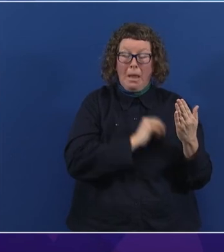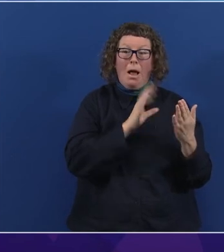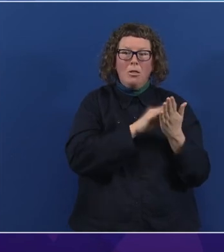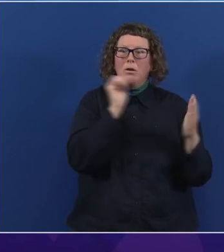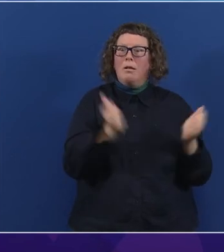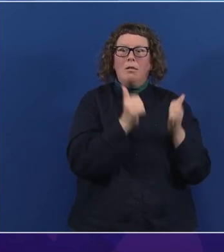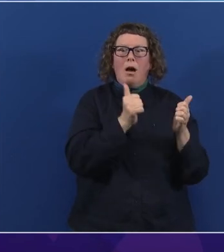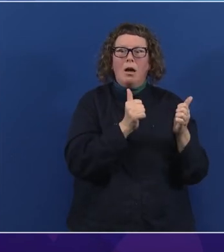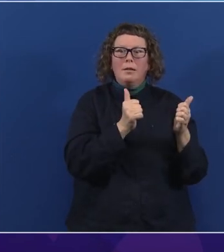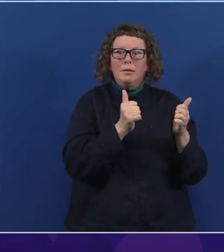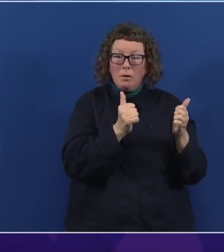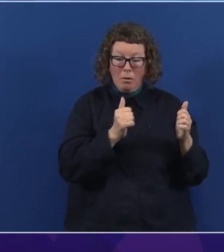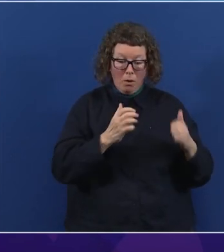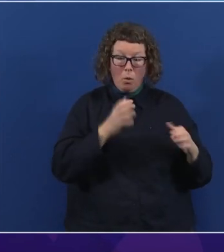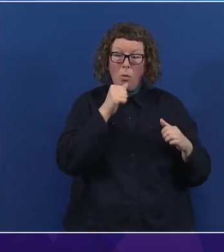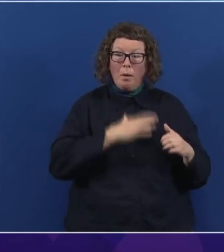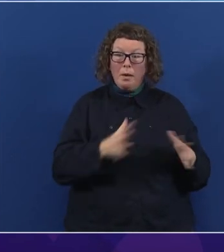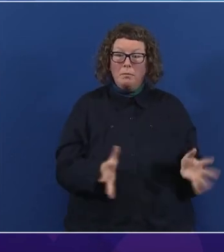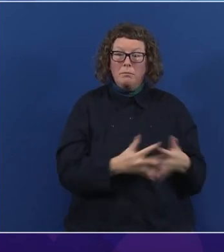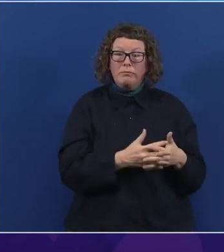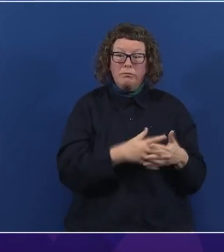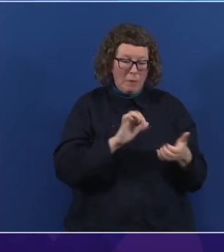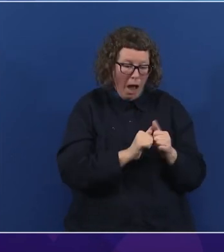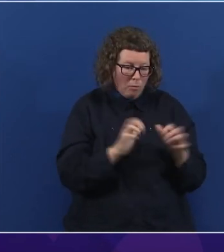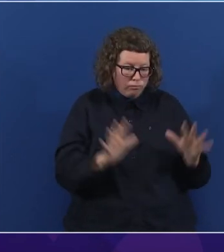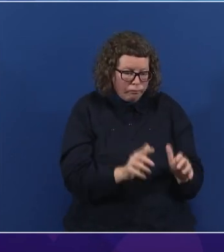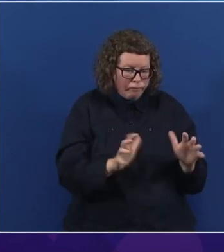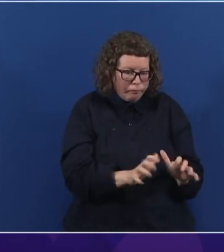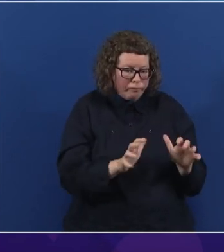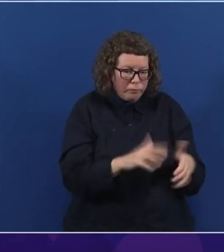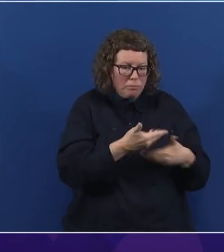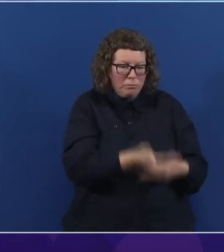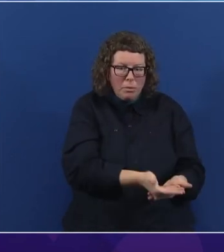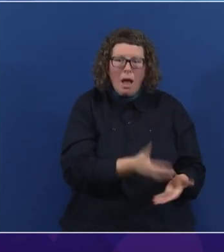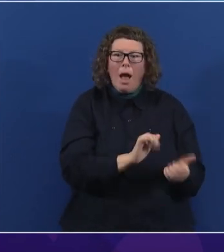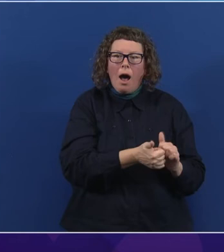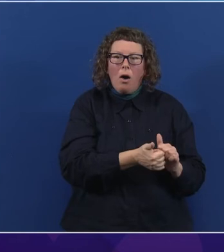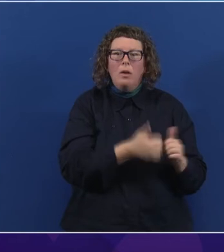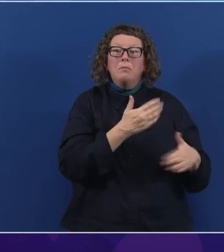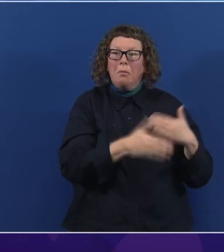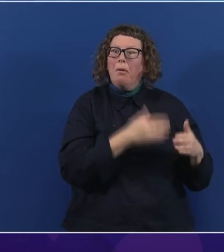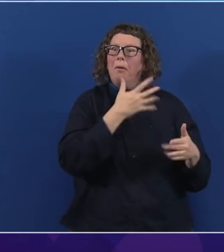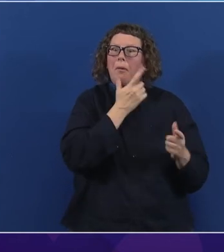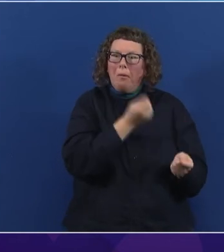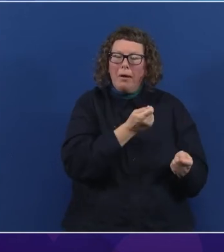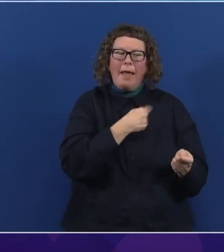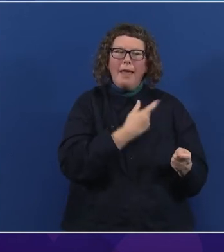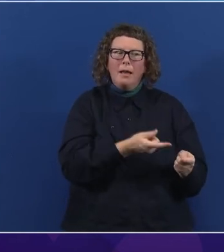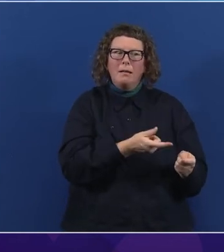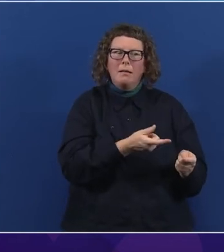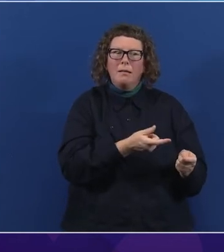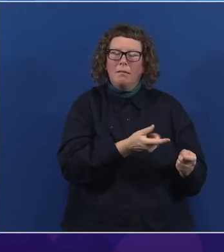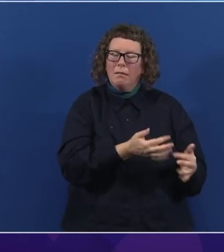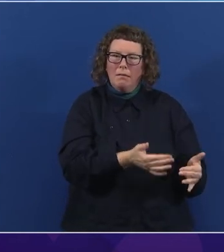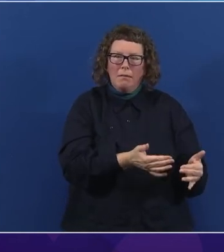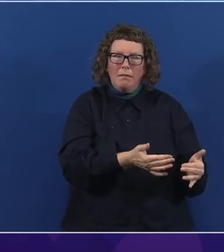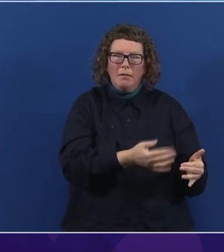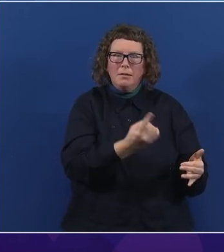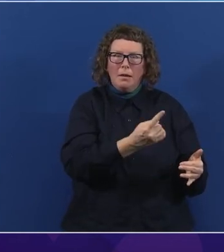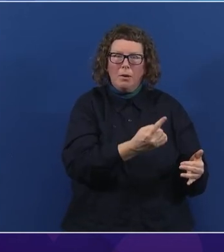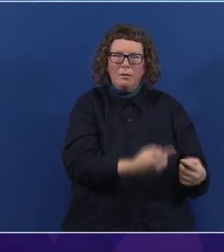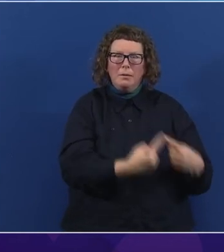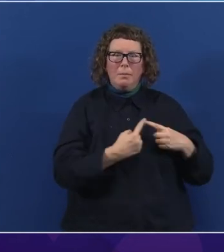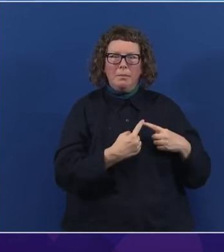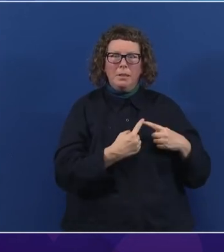learned a lot, like how I can assist a baby's delivery, if I ever get a chance. But halfway through, it dawned on me that someone else's life is going to be in my